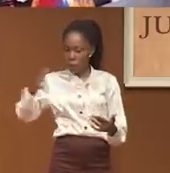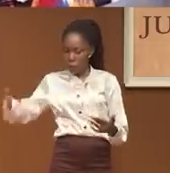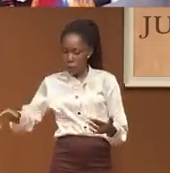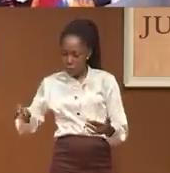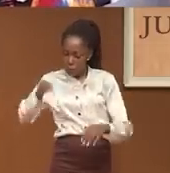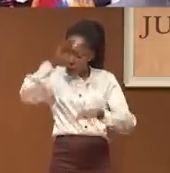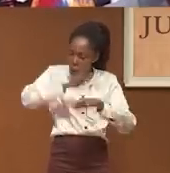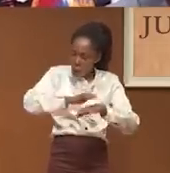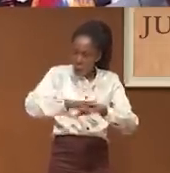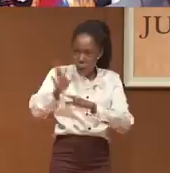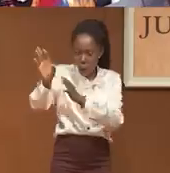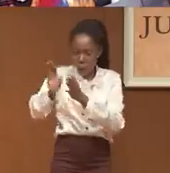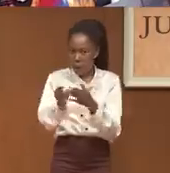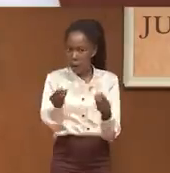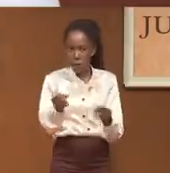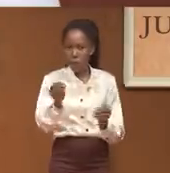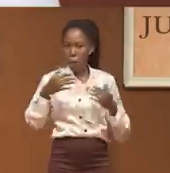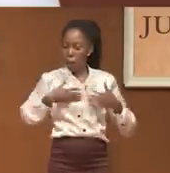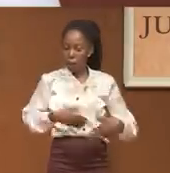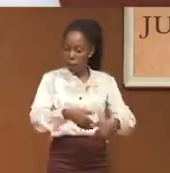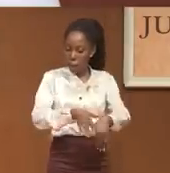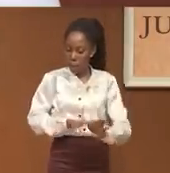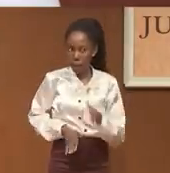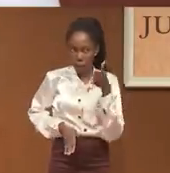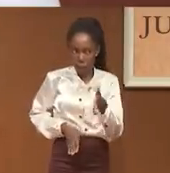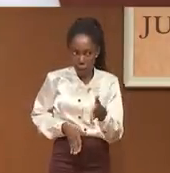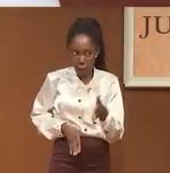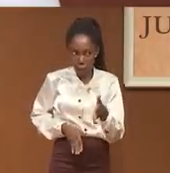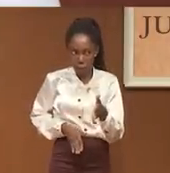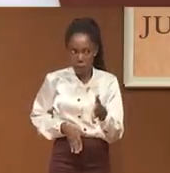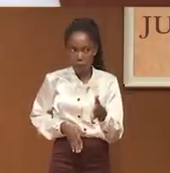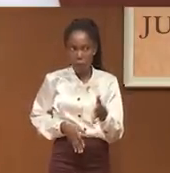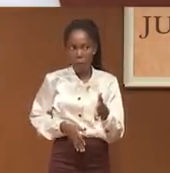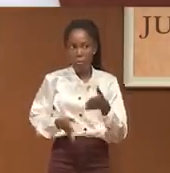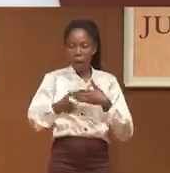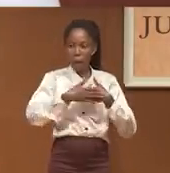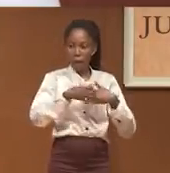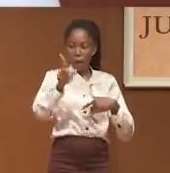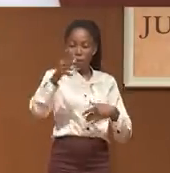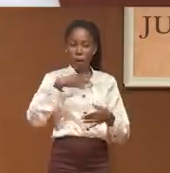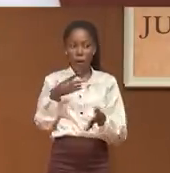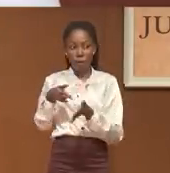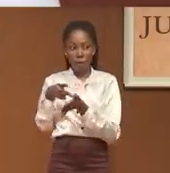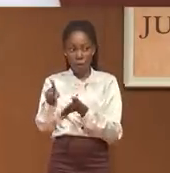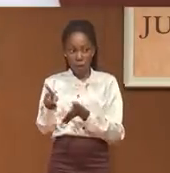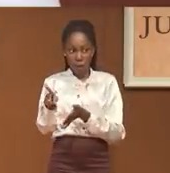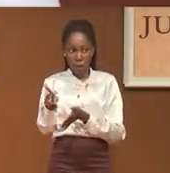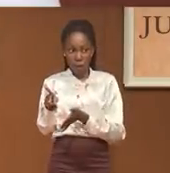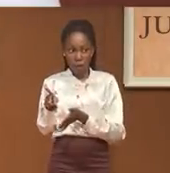Yes. You bought his own land. Yes. None. After you made deposits.